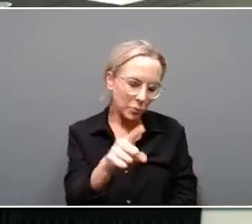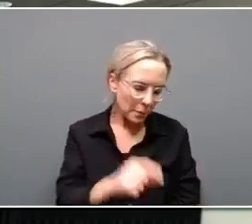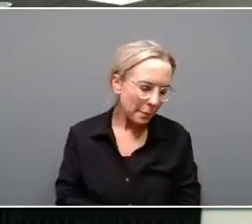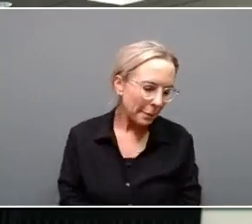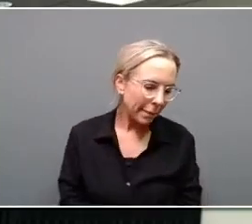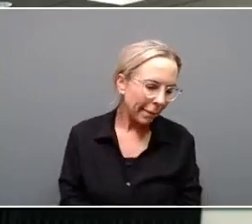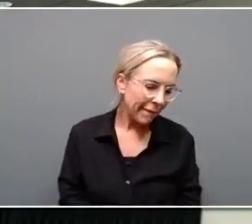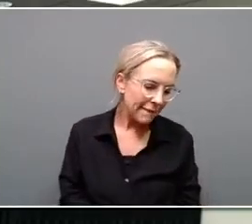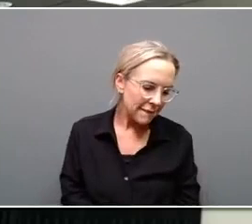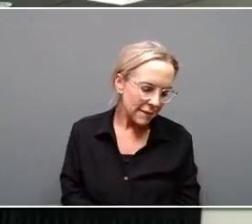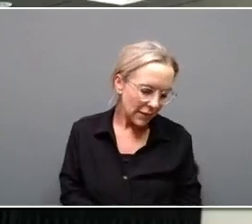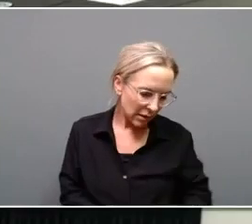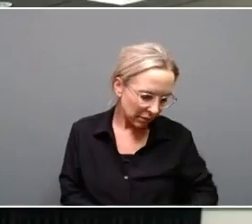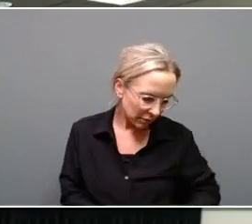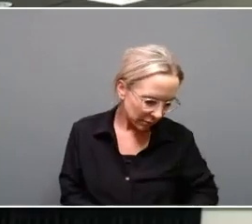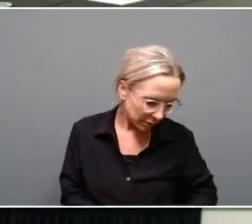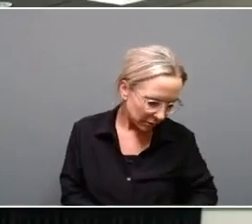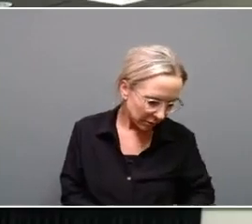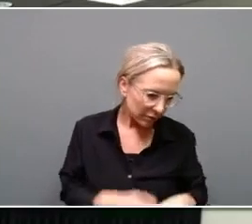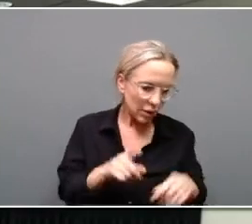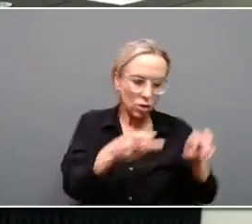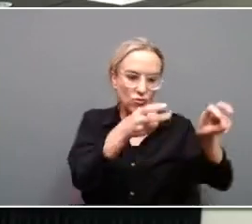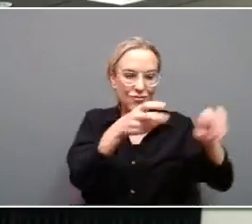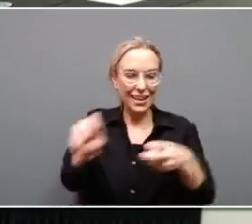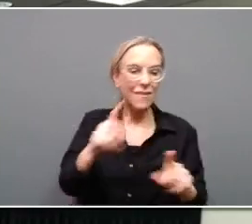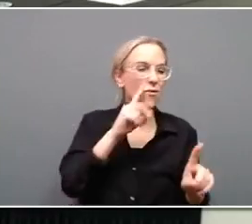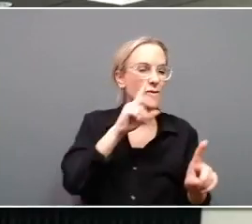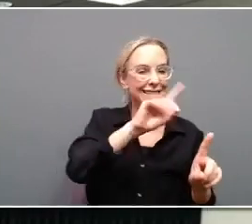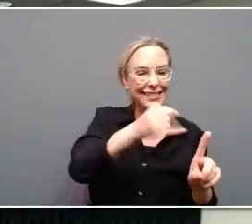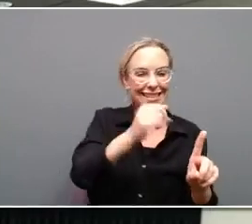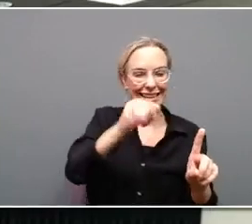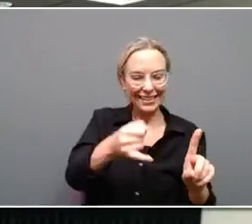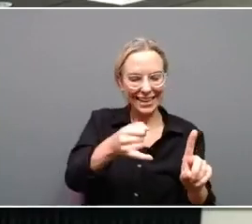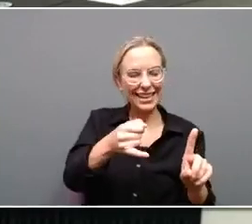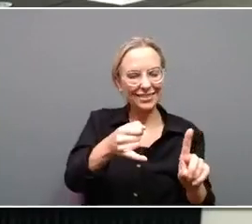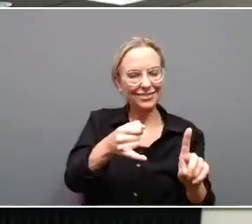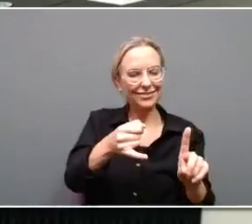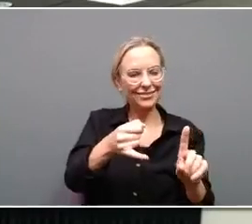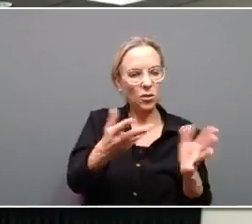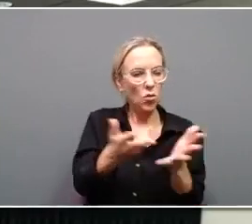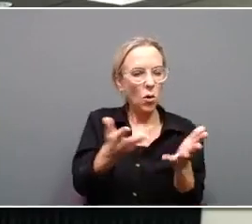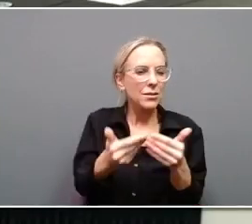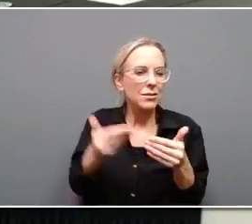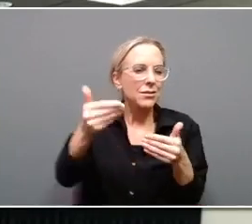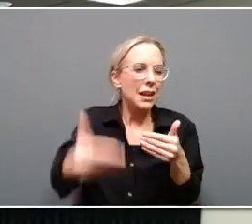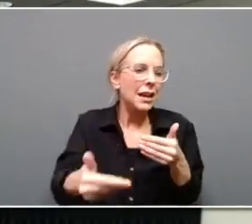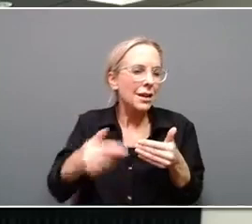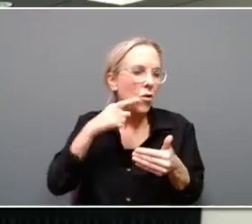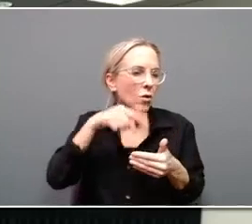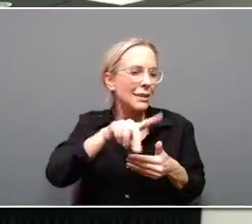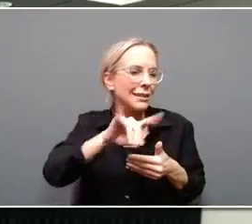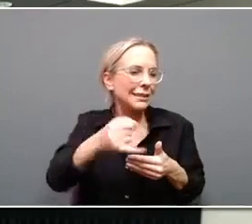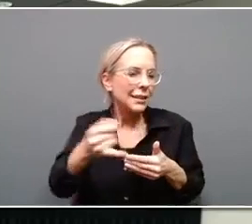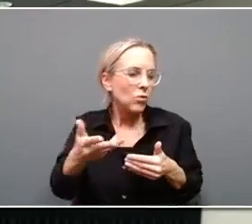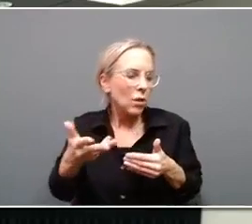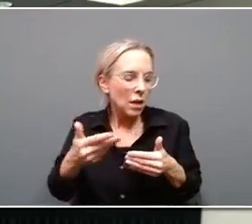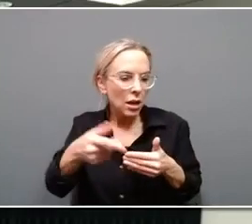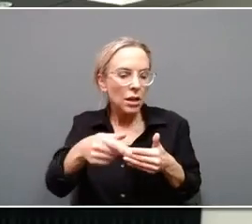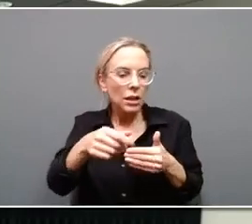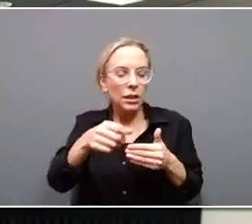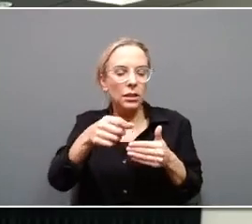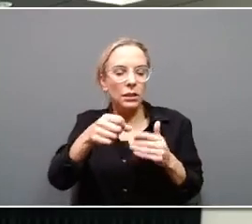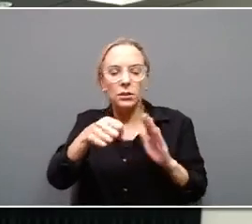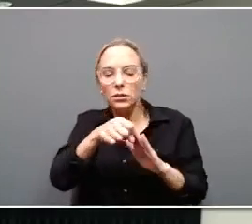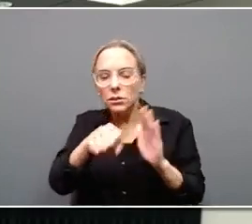period for DJJ, I'm wondering what's next for that department. Is it stay the course in terms